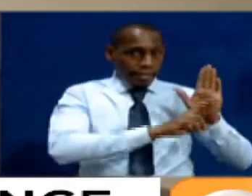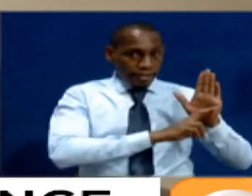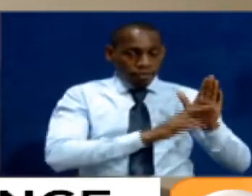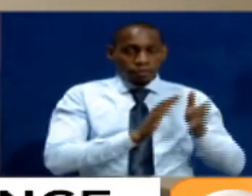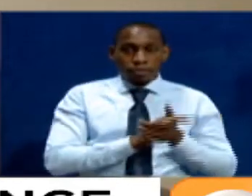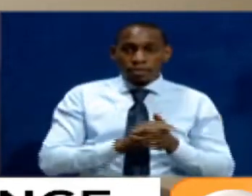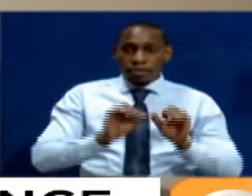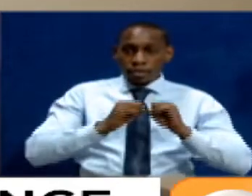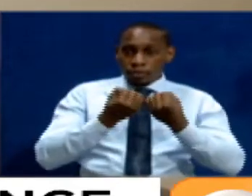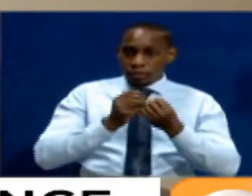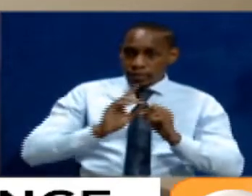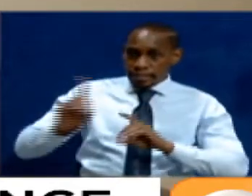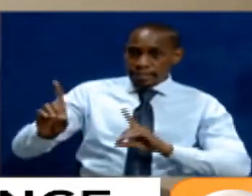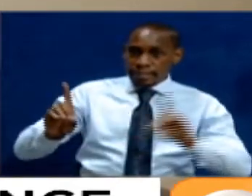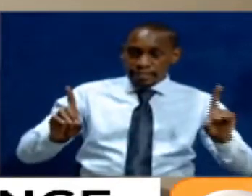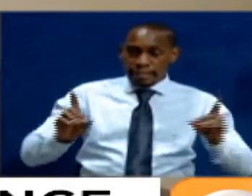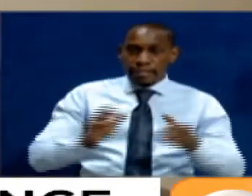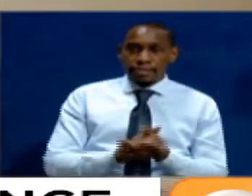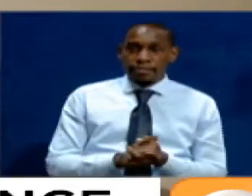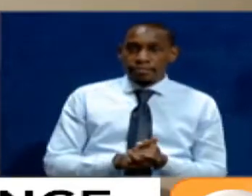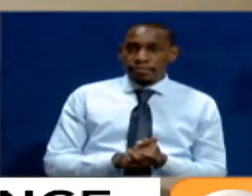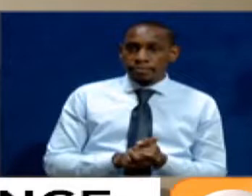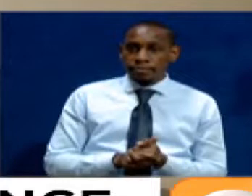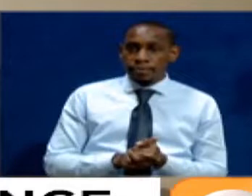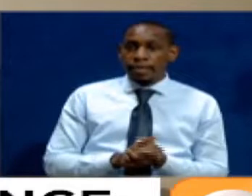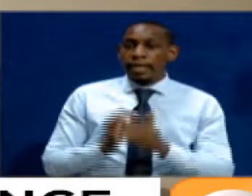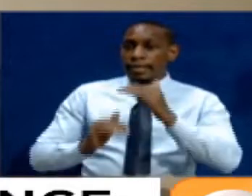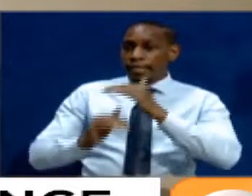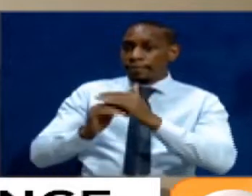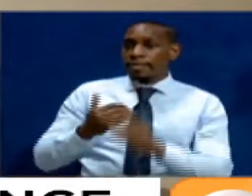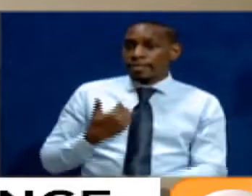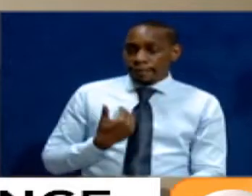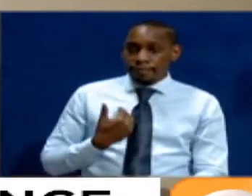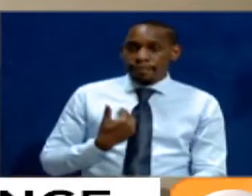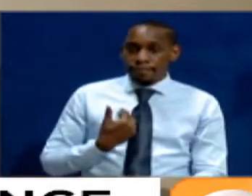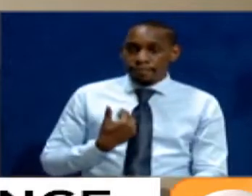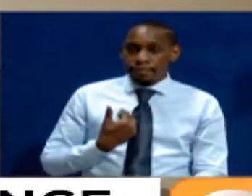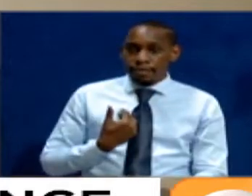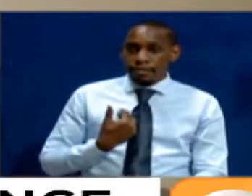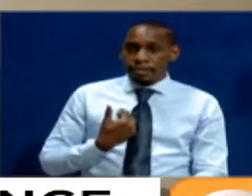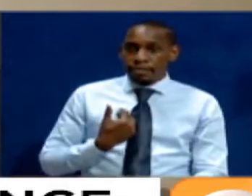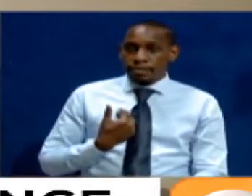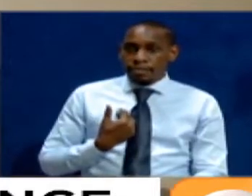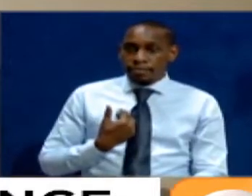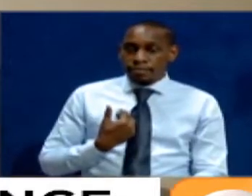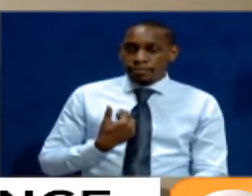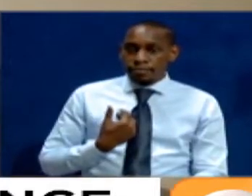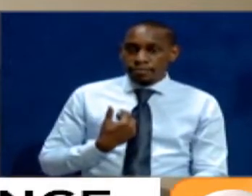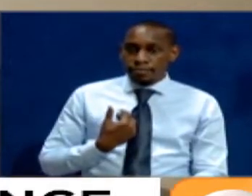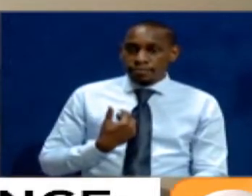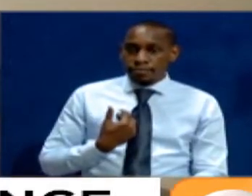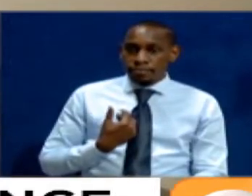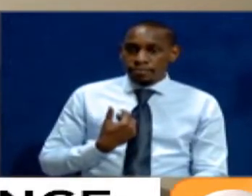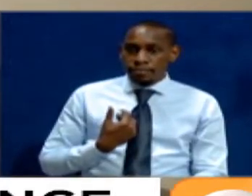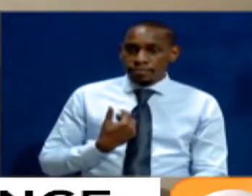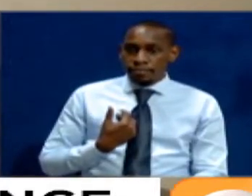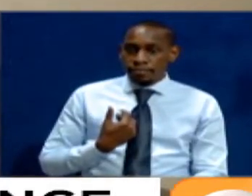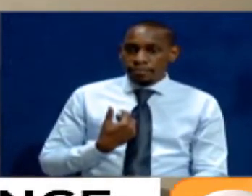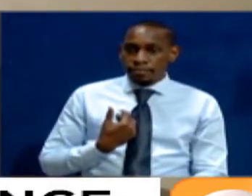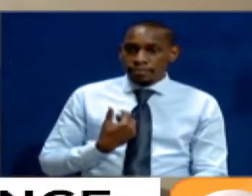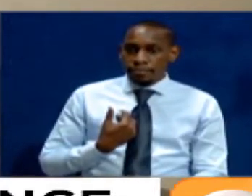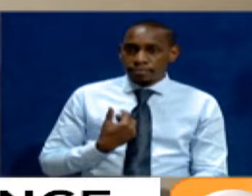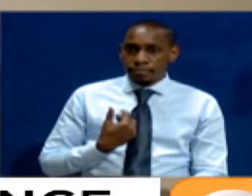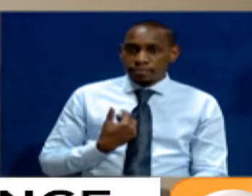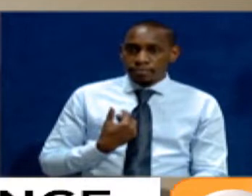to socially distance. There are limits. I mean, if you're socially distancing people in a slum, it is